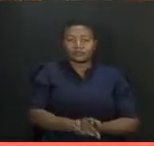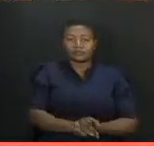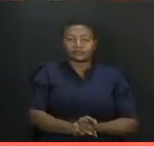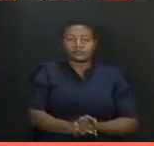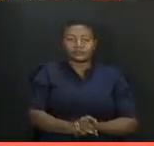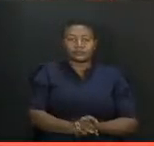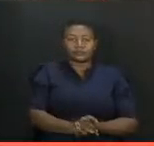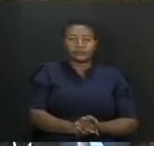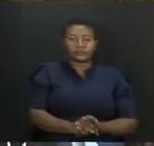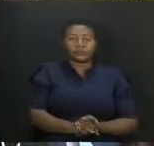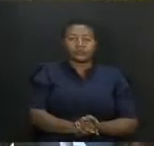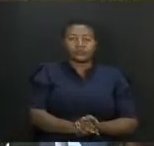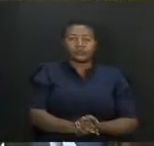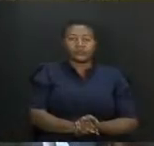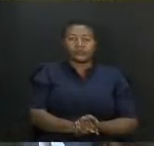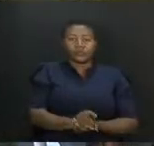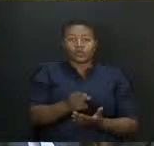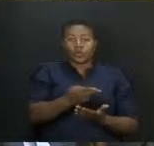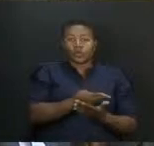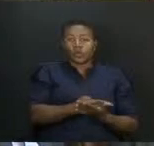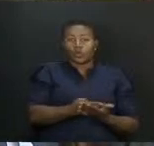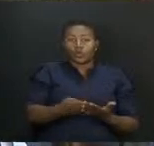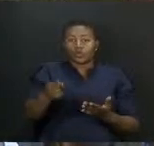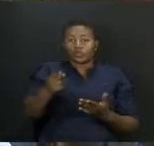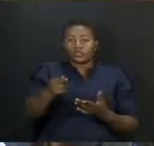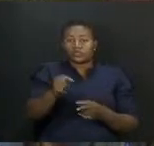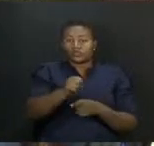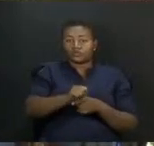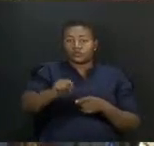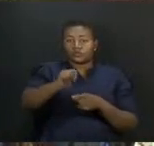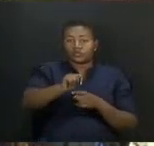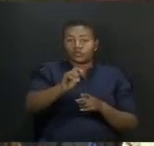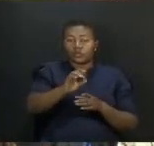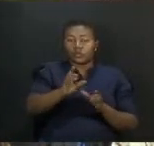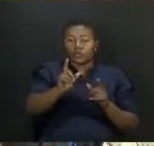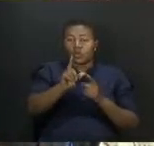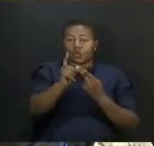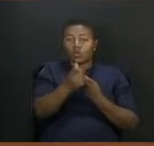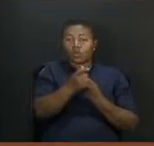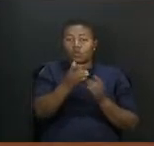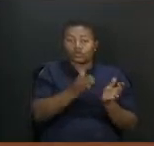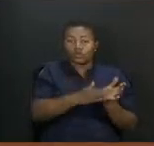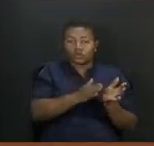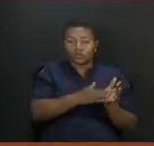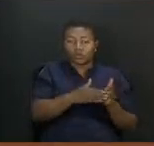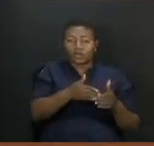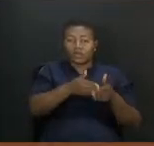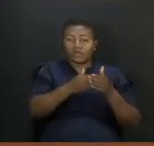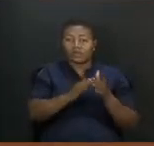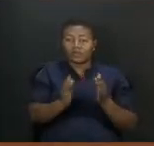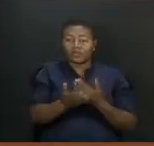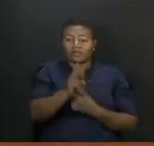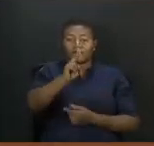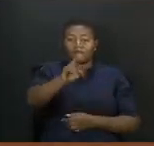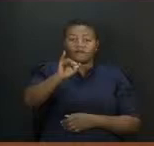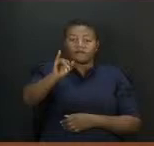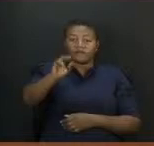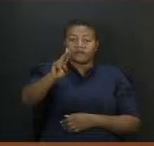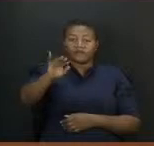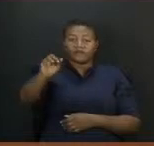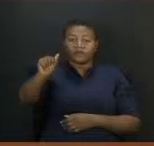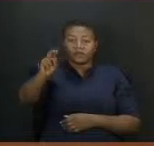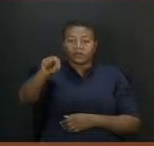Holy Trinity Local School is also here, led by Vivian Boatin,